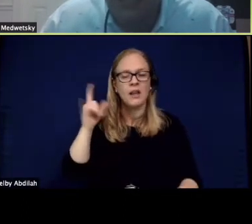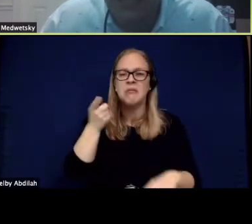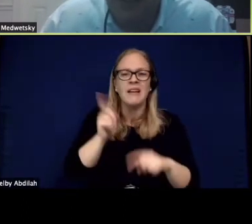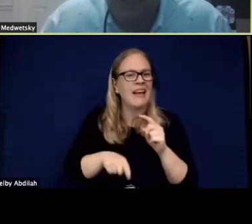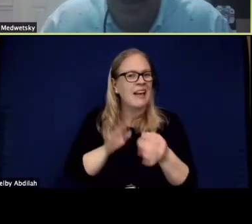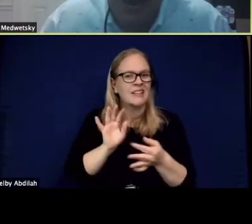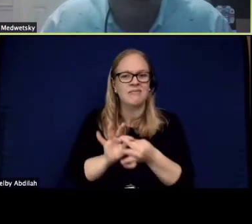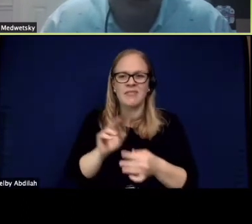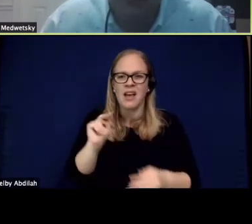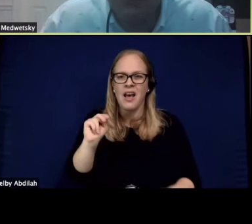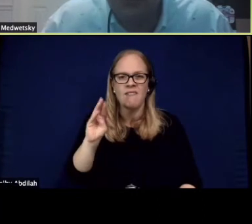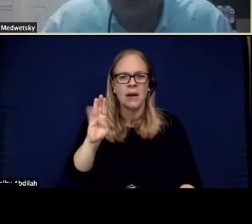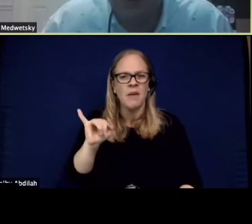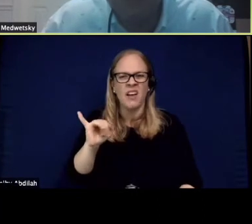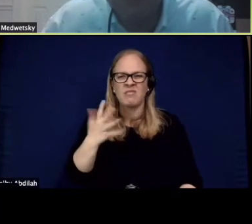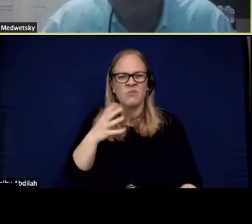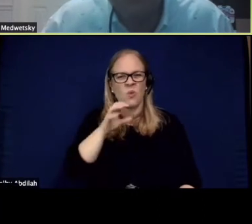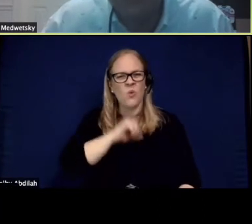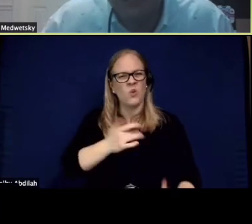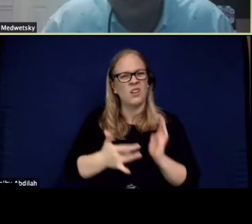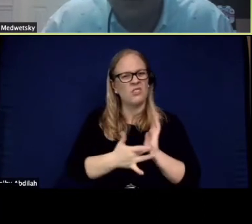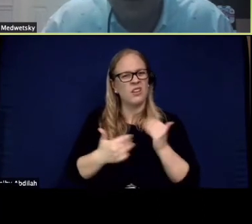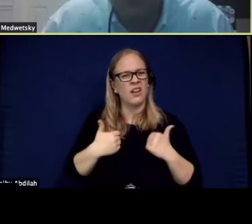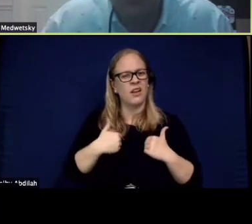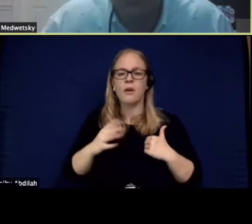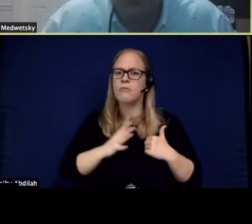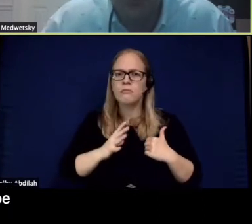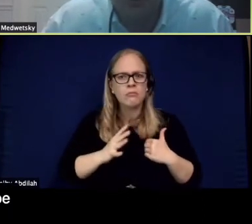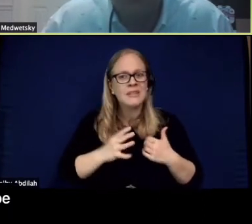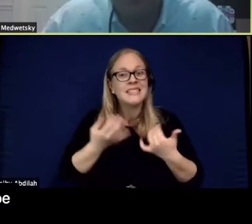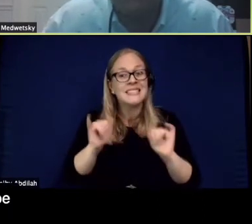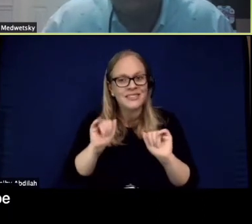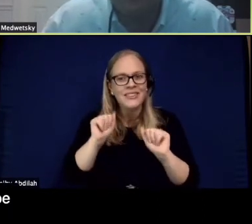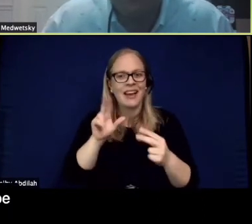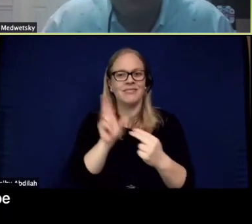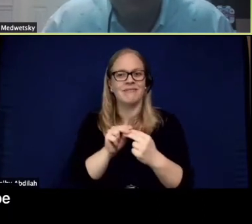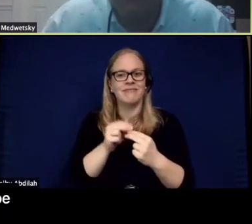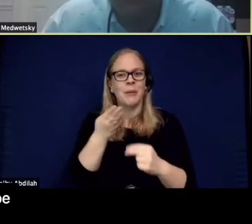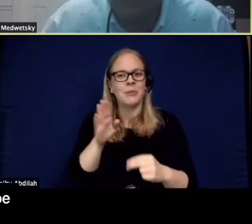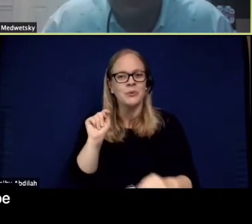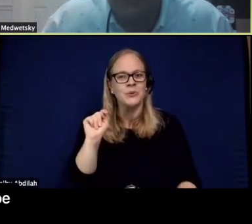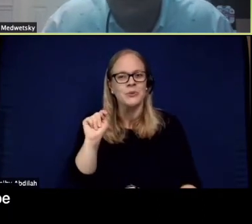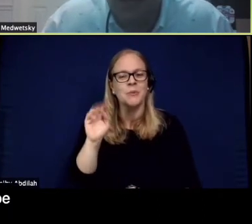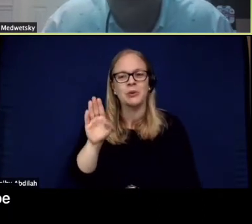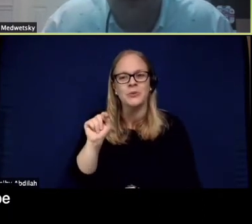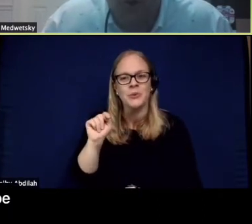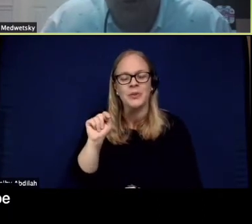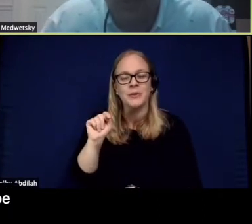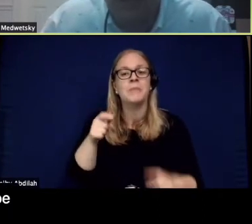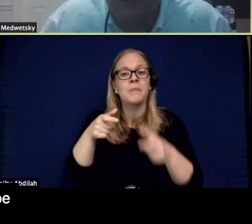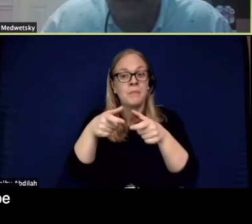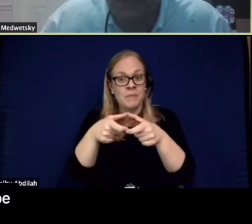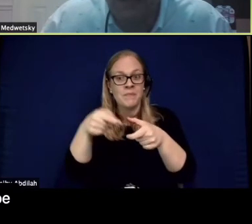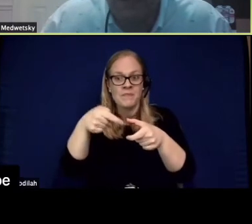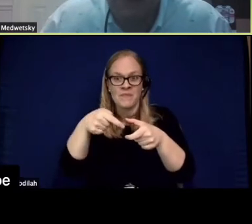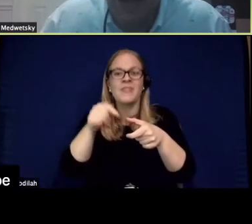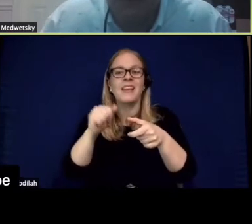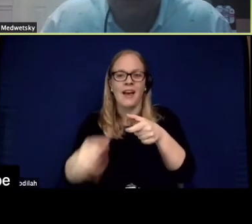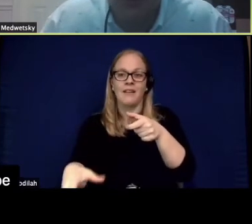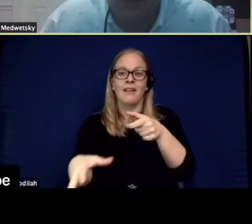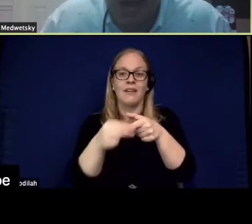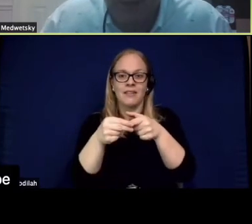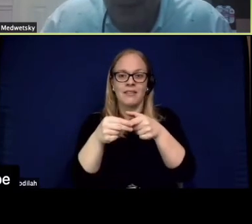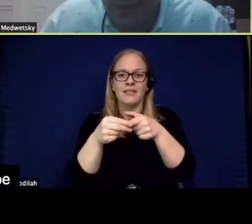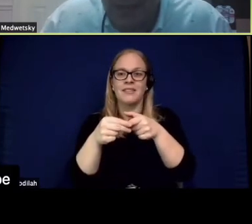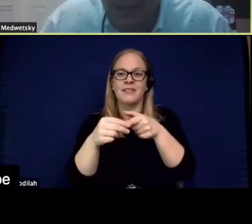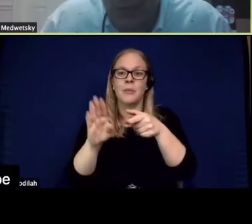you could still be able to listen to other devices like cell phone or TV. However,